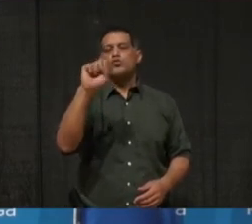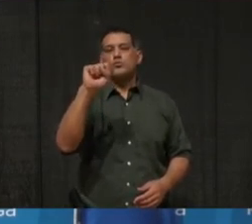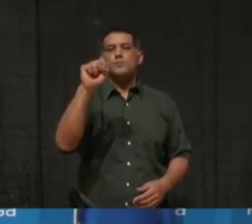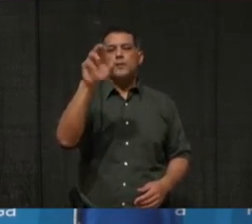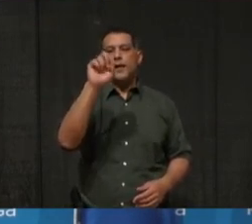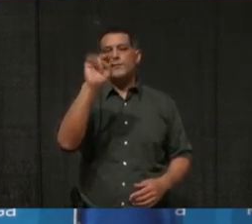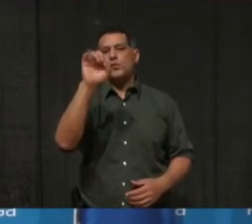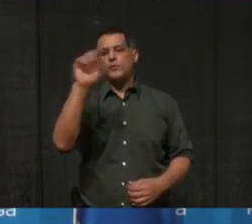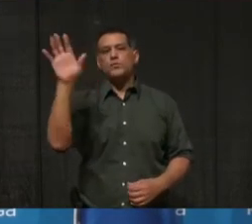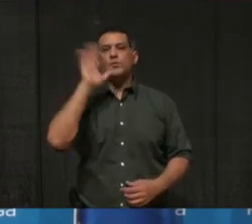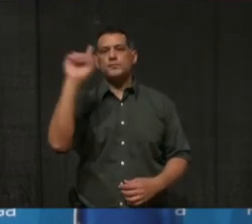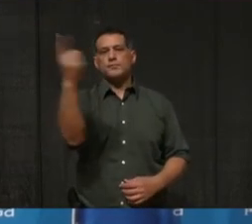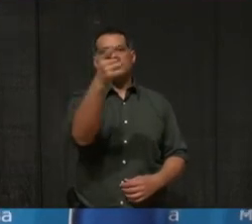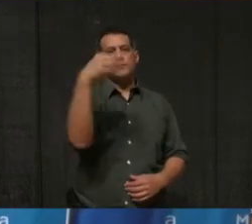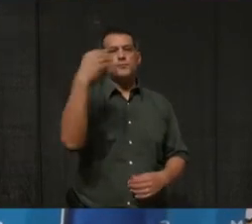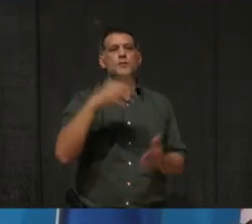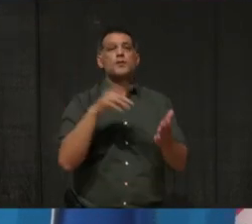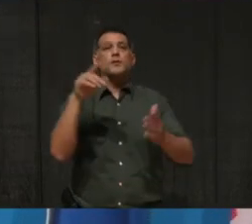box.